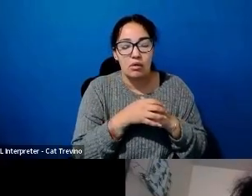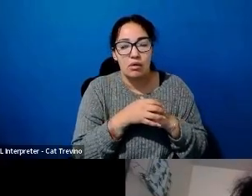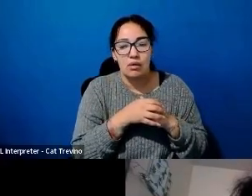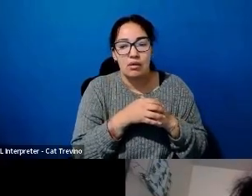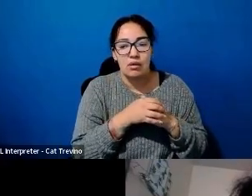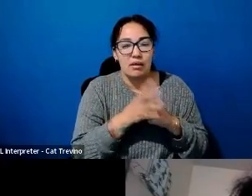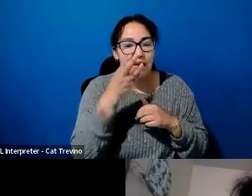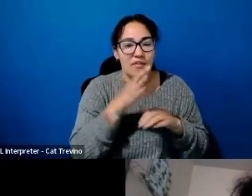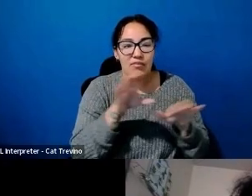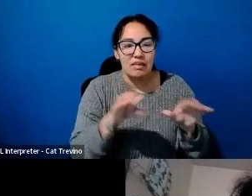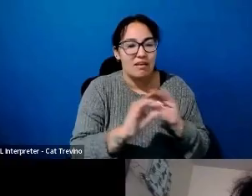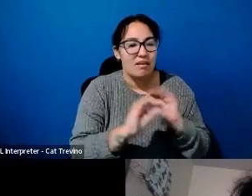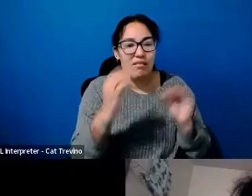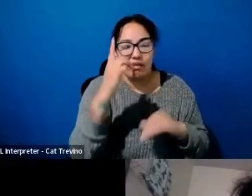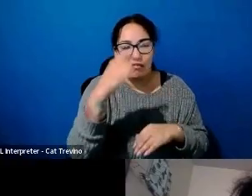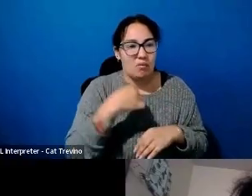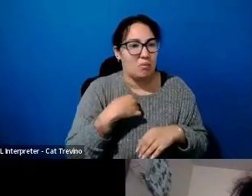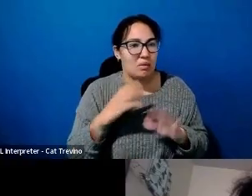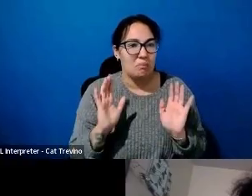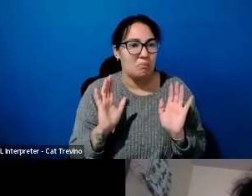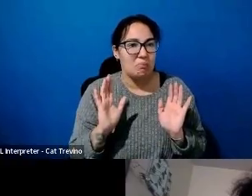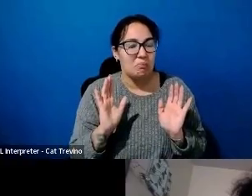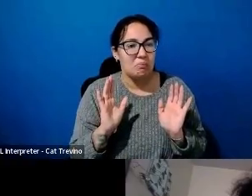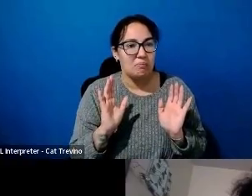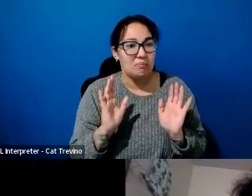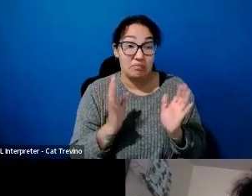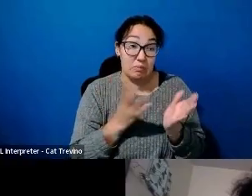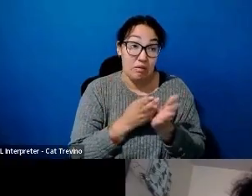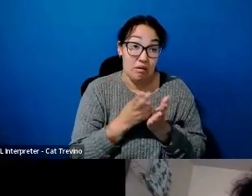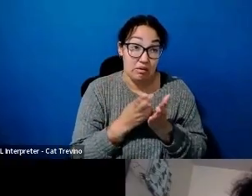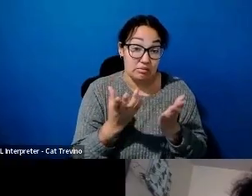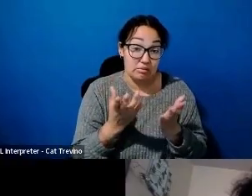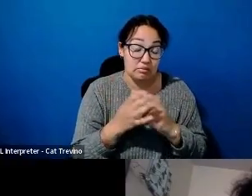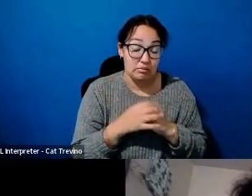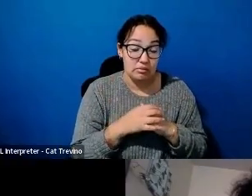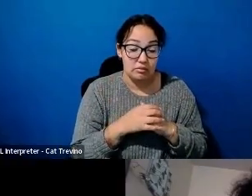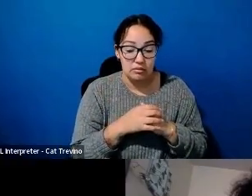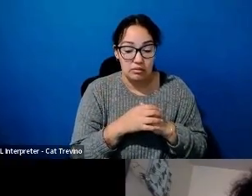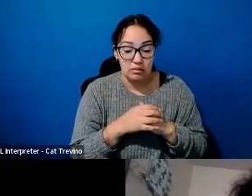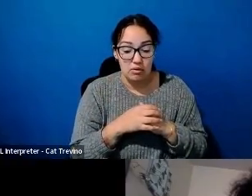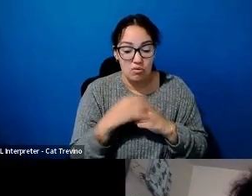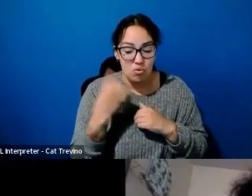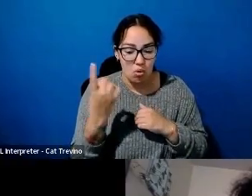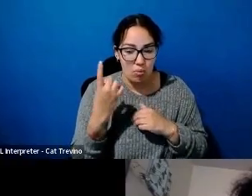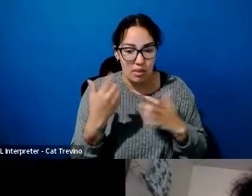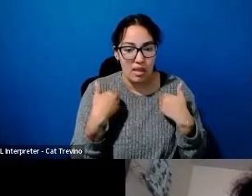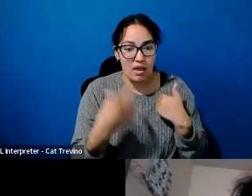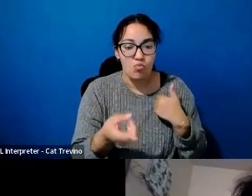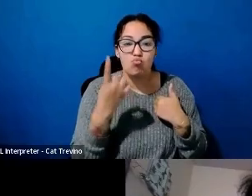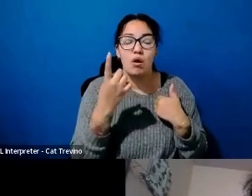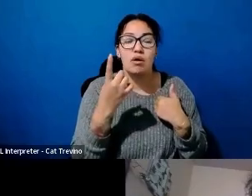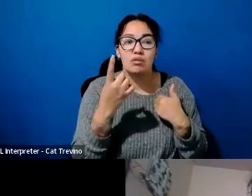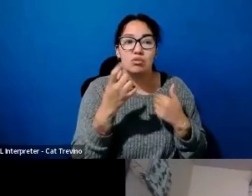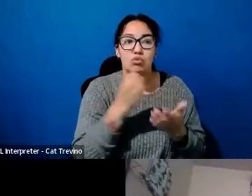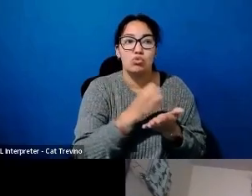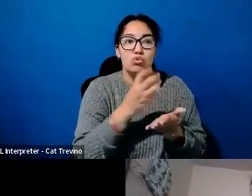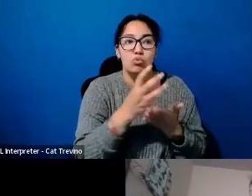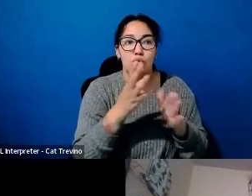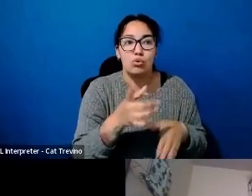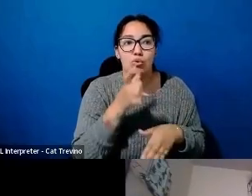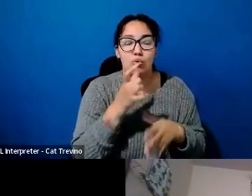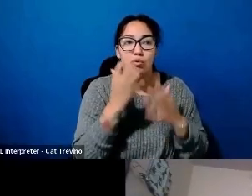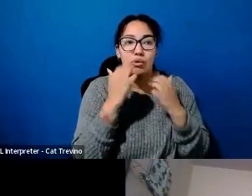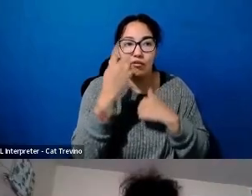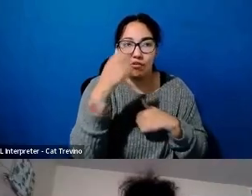never did anything for me, to be honest. I've only had one social worker that had cared for me,